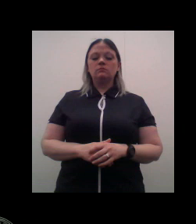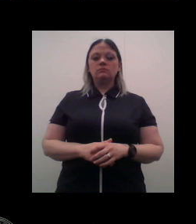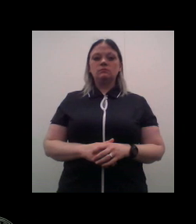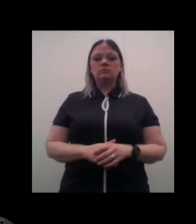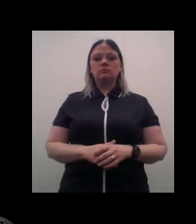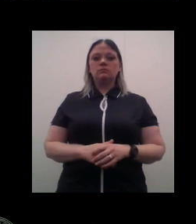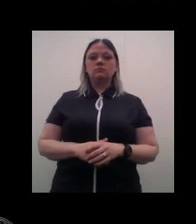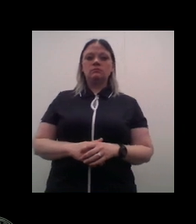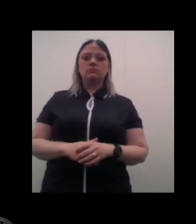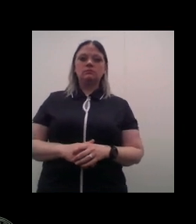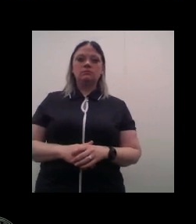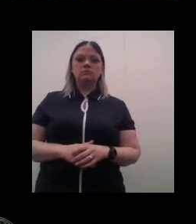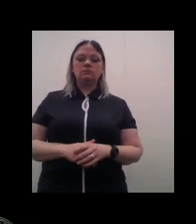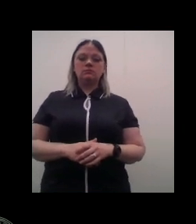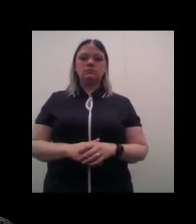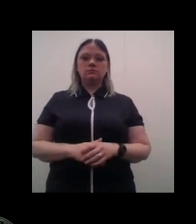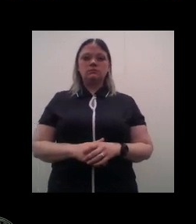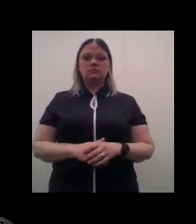If not,